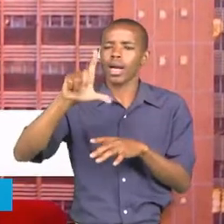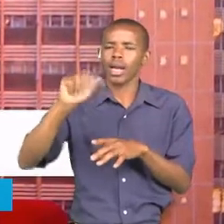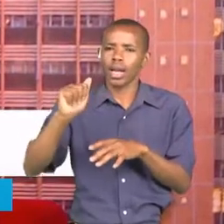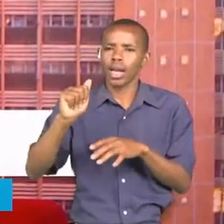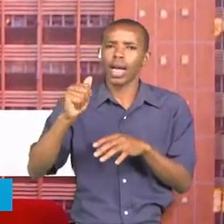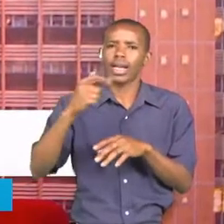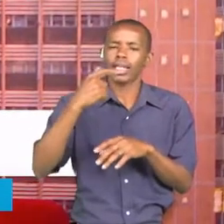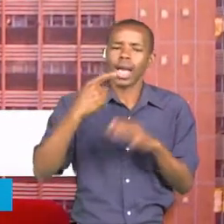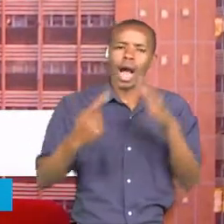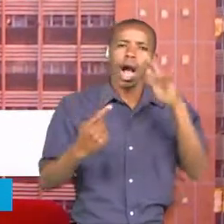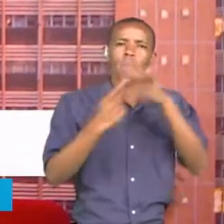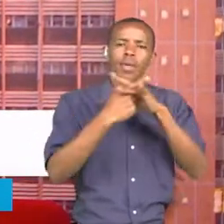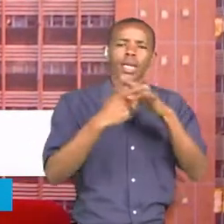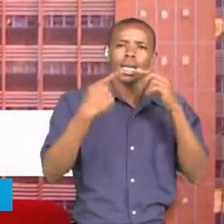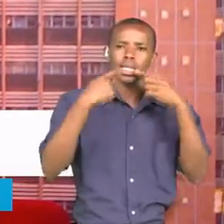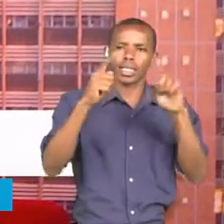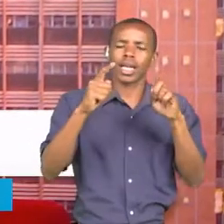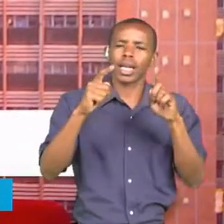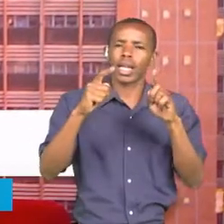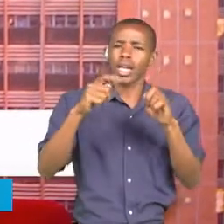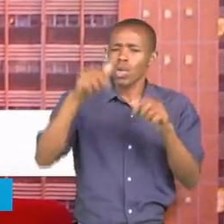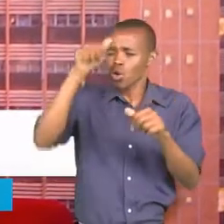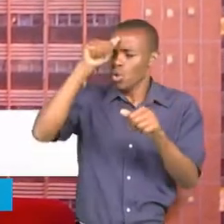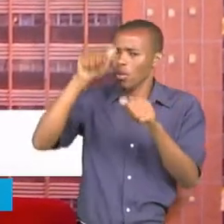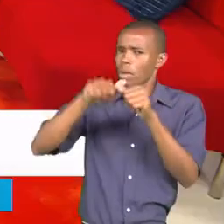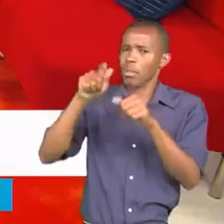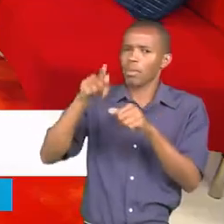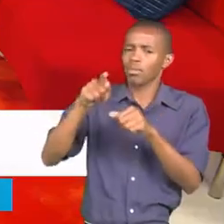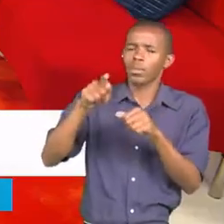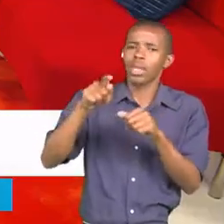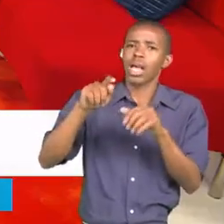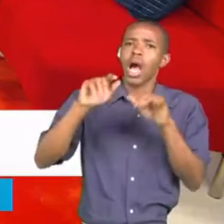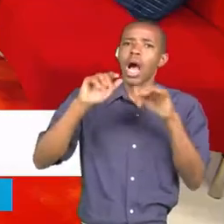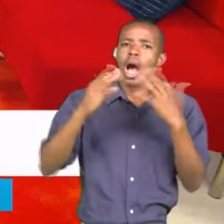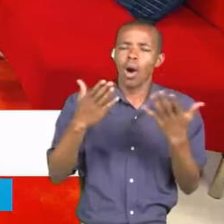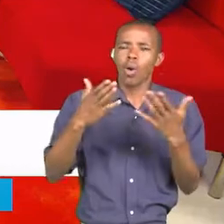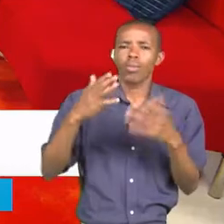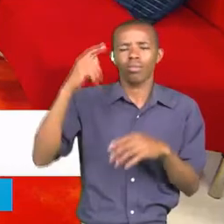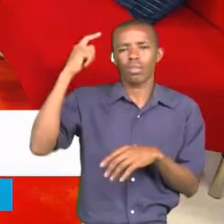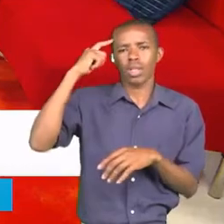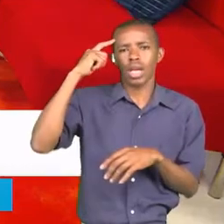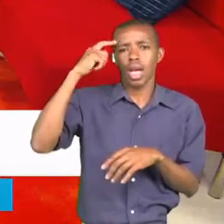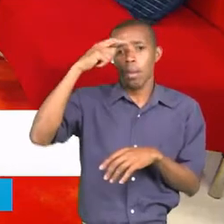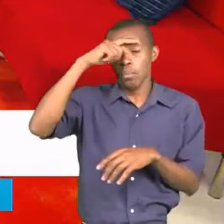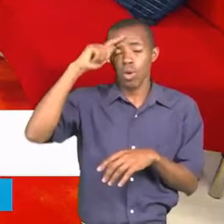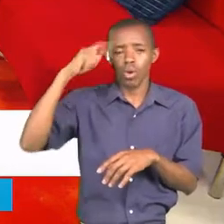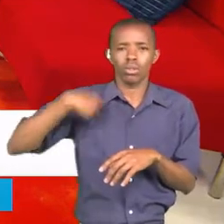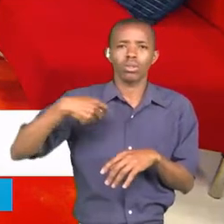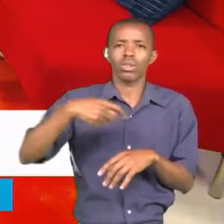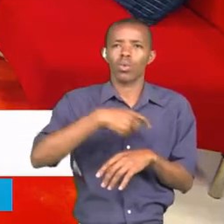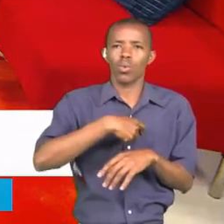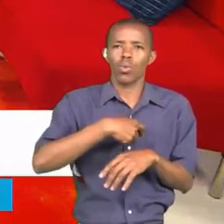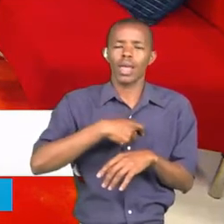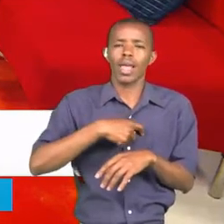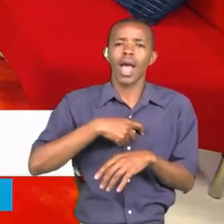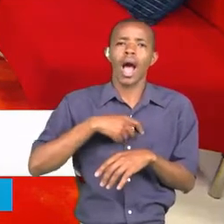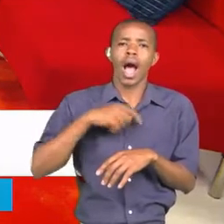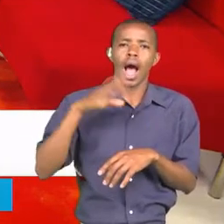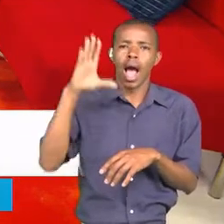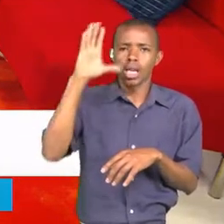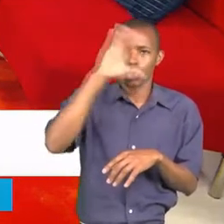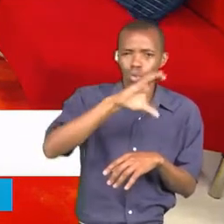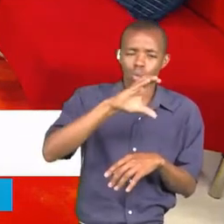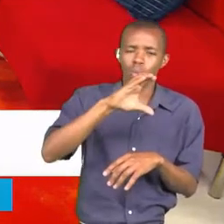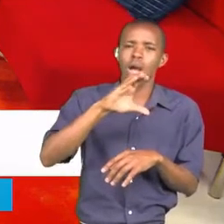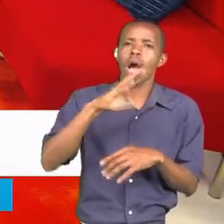and told us all to go to hell. Mm-hmm. Do you remember that? I remember that. That is how they think. Mm-hmm. Because what we assume is